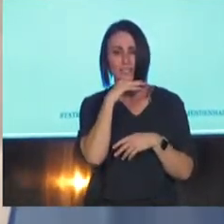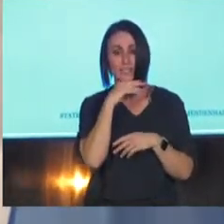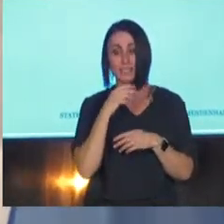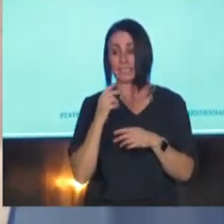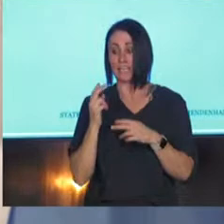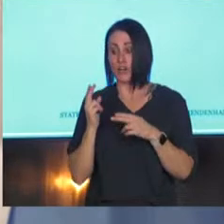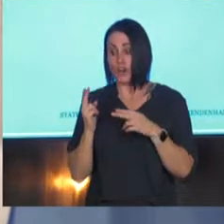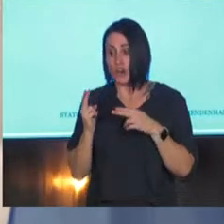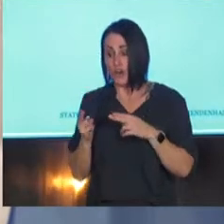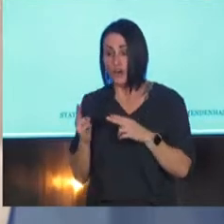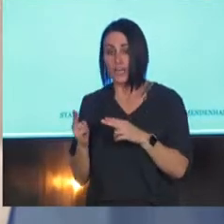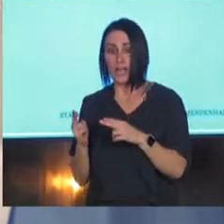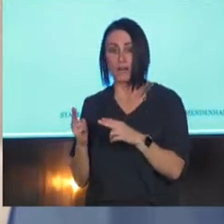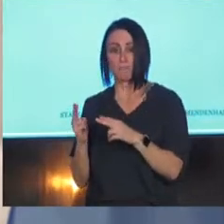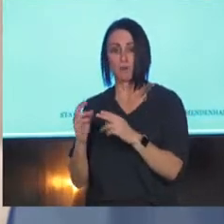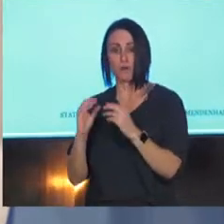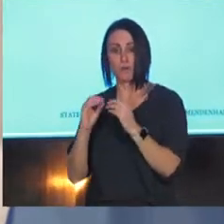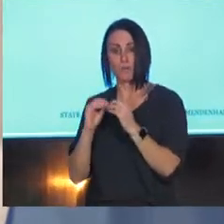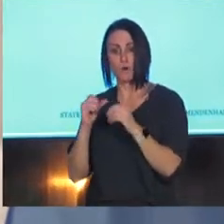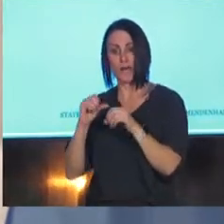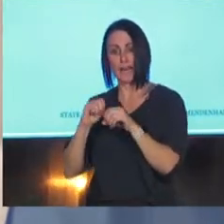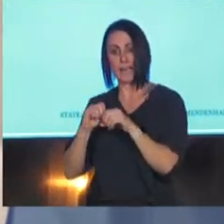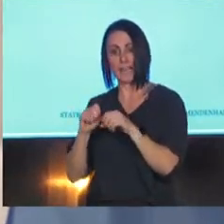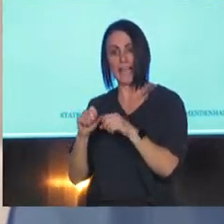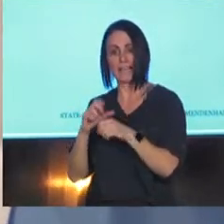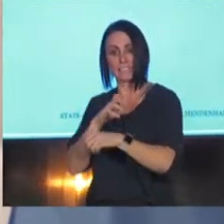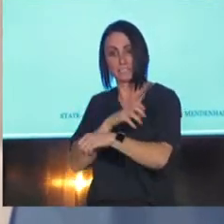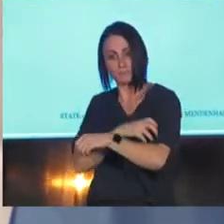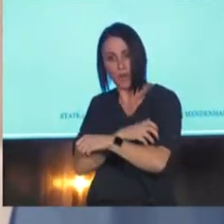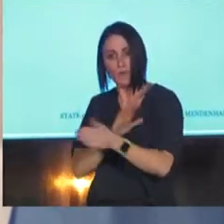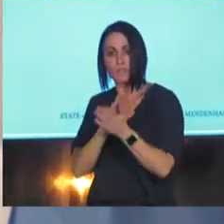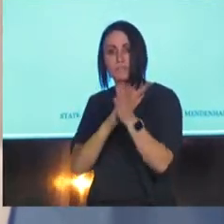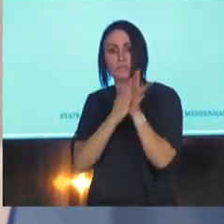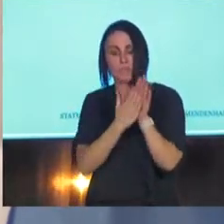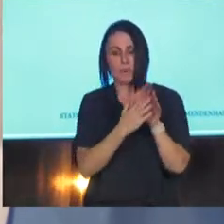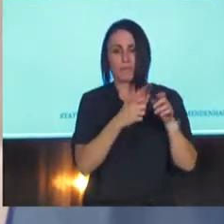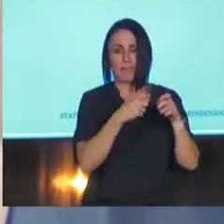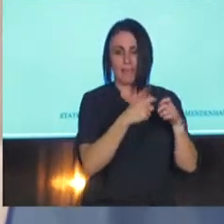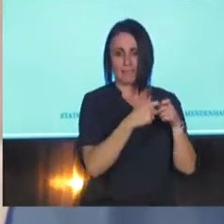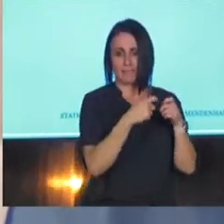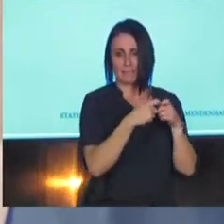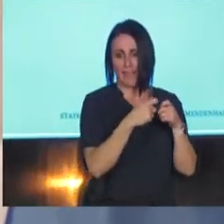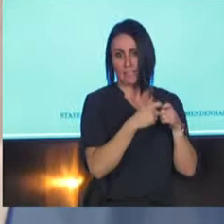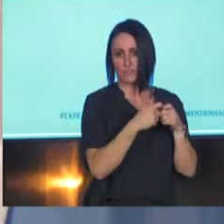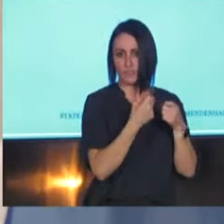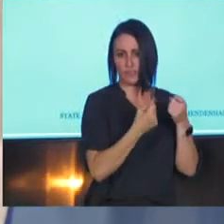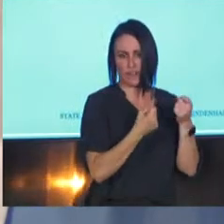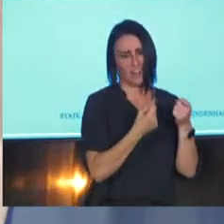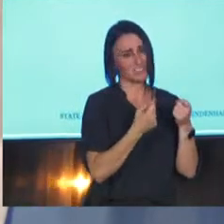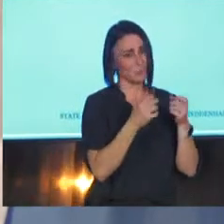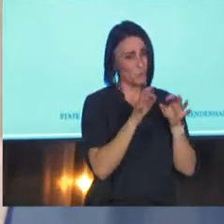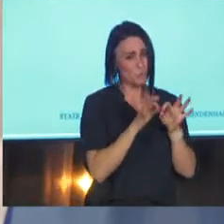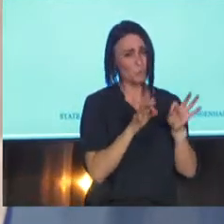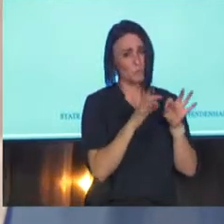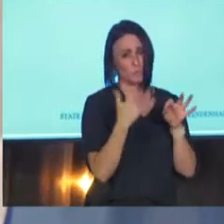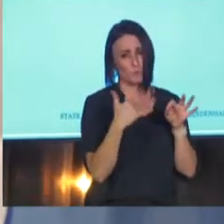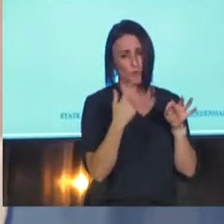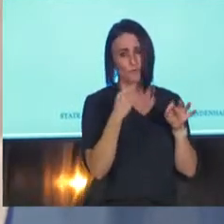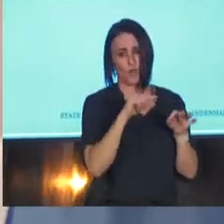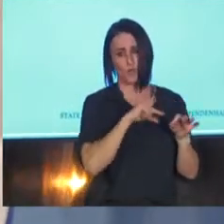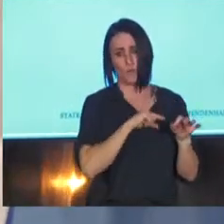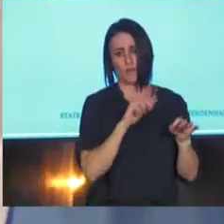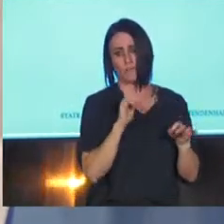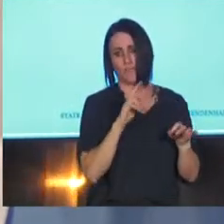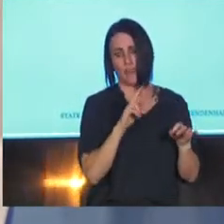the widespread transition from gas-powered to clean electric-powered vehicles is mission critical for our air quality.